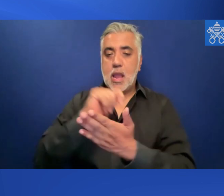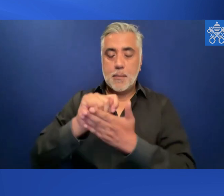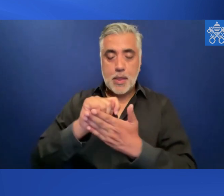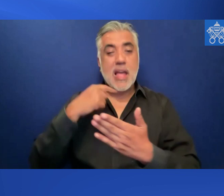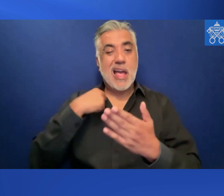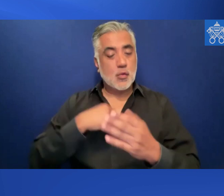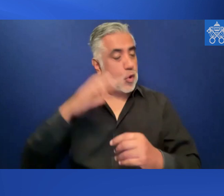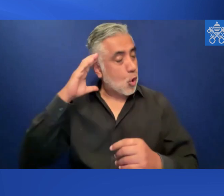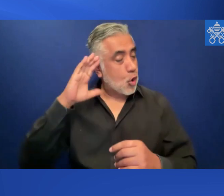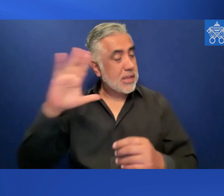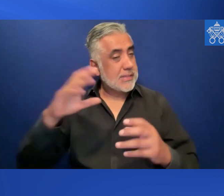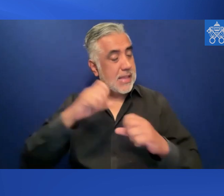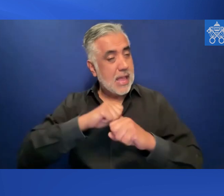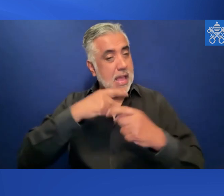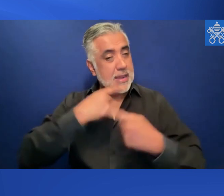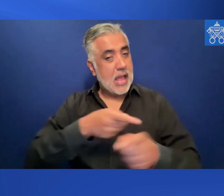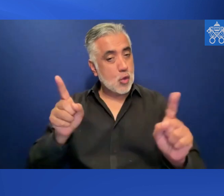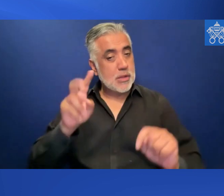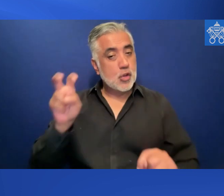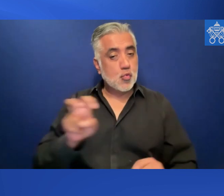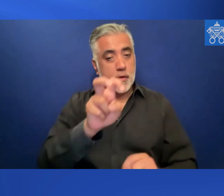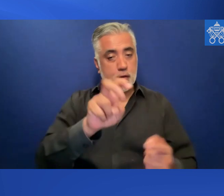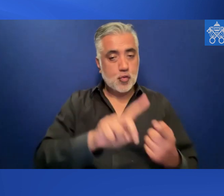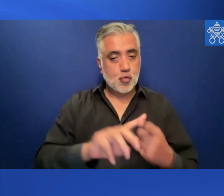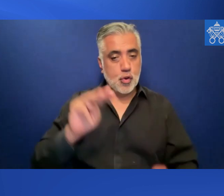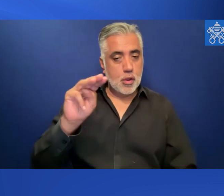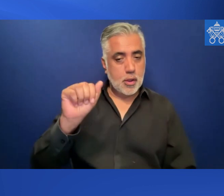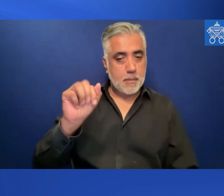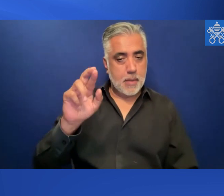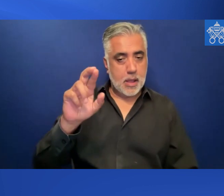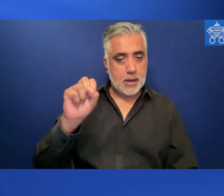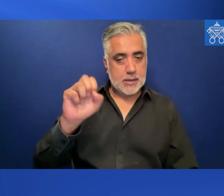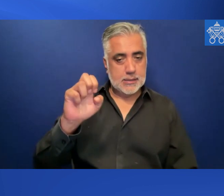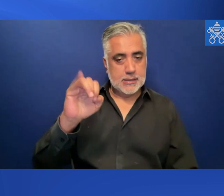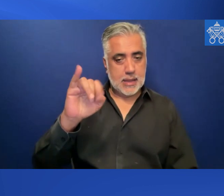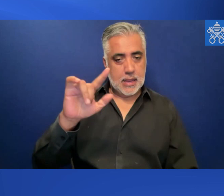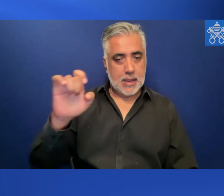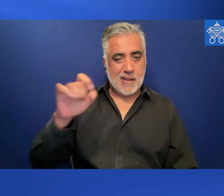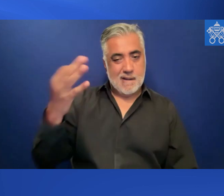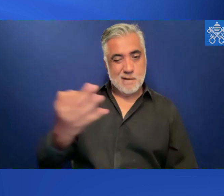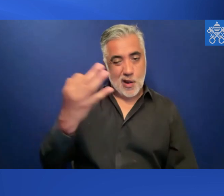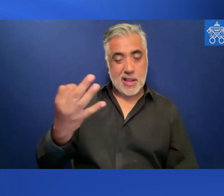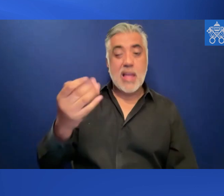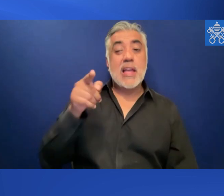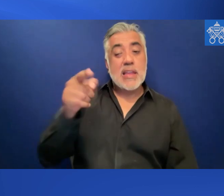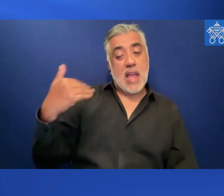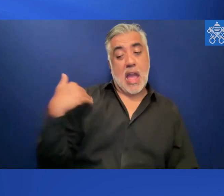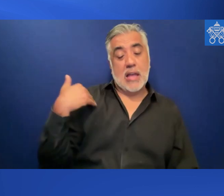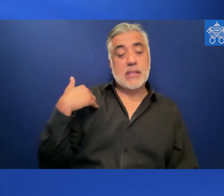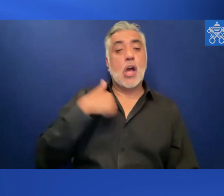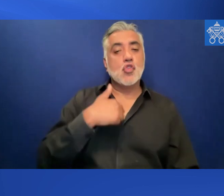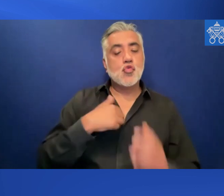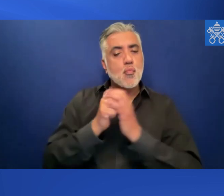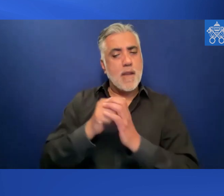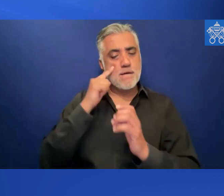Time. As we have heard, Pope Francis has announced his trip to Marseille on Friday, and he has asked us to